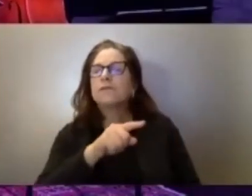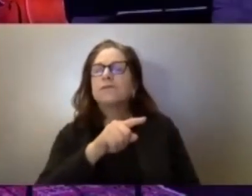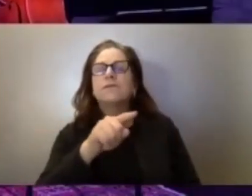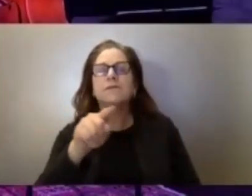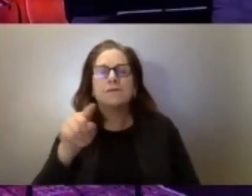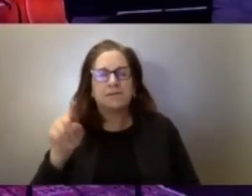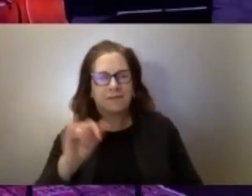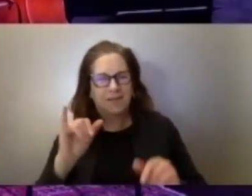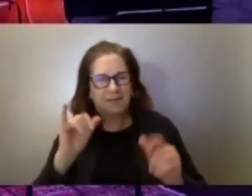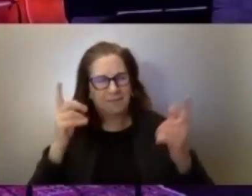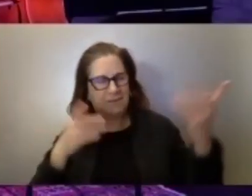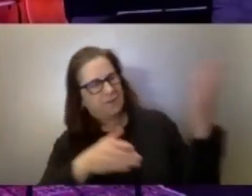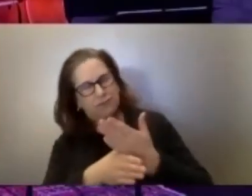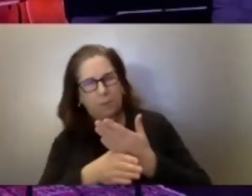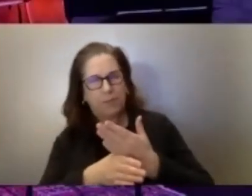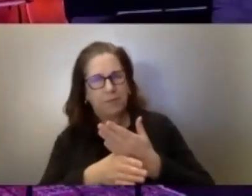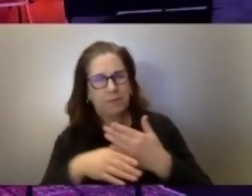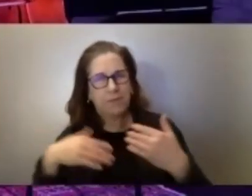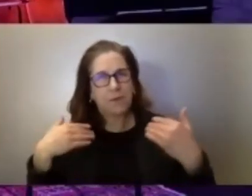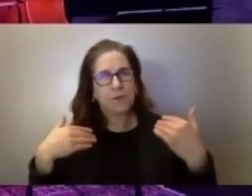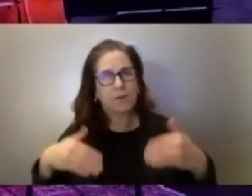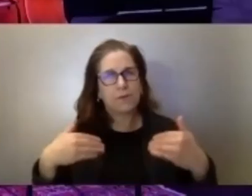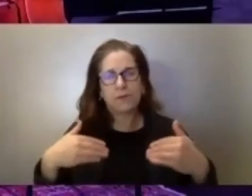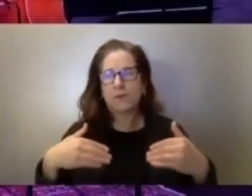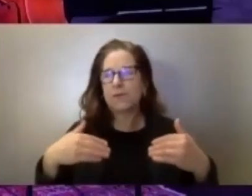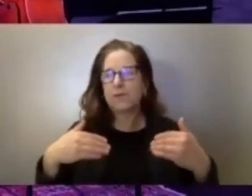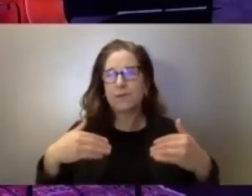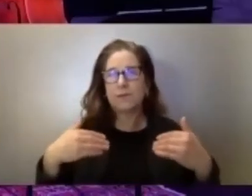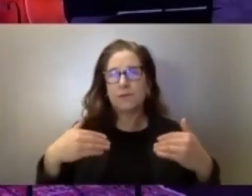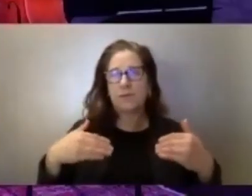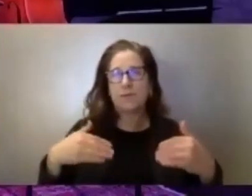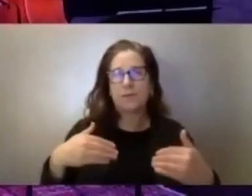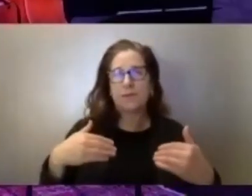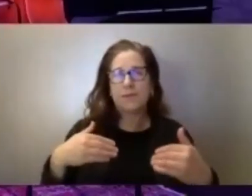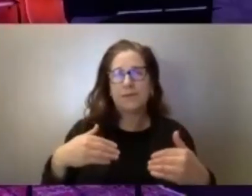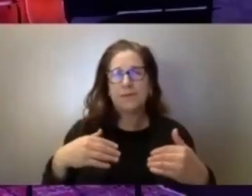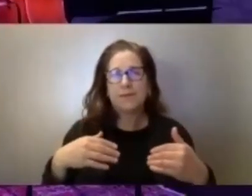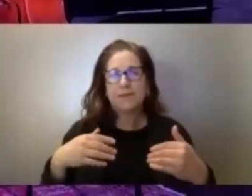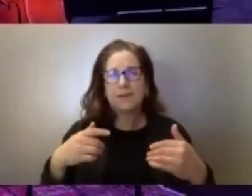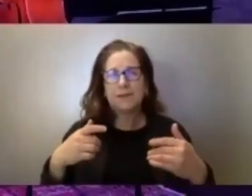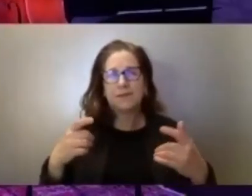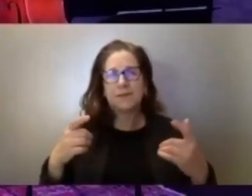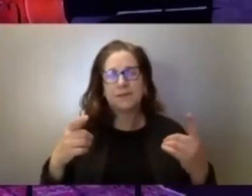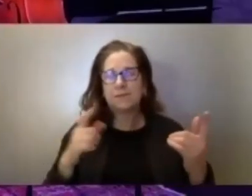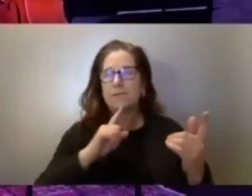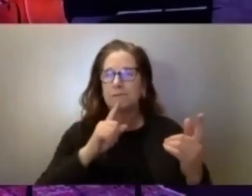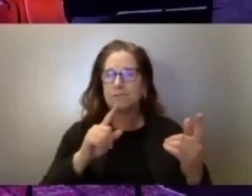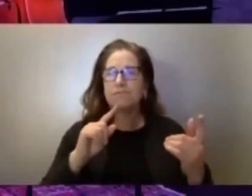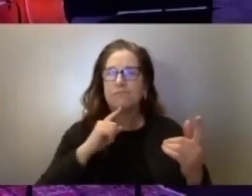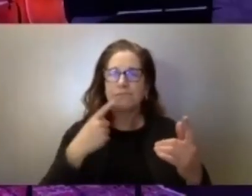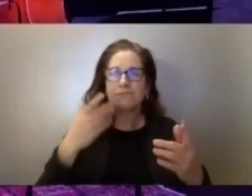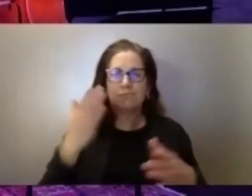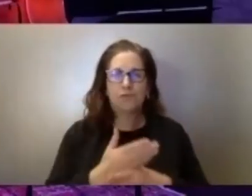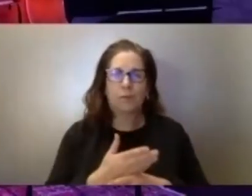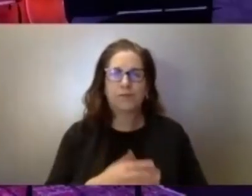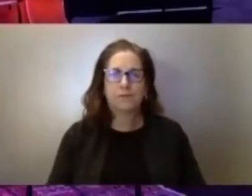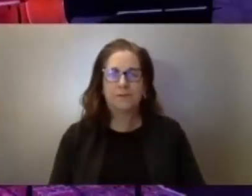down without being invited. We recognize them as part of the great disturbance.